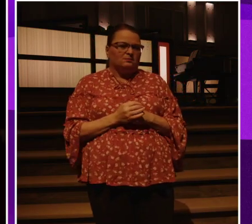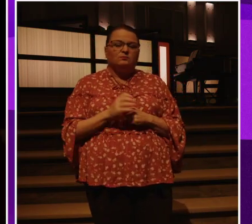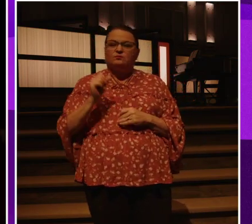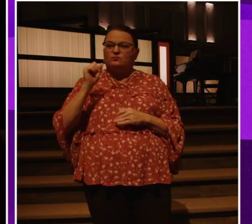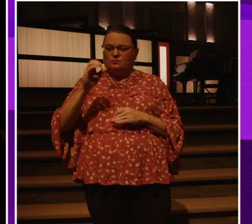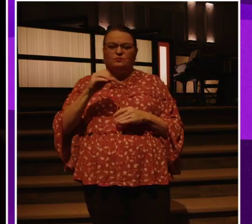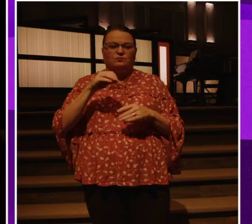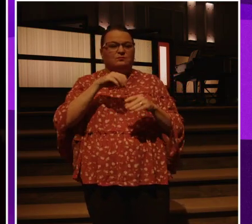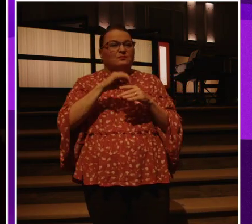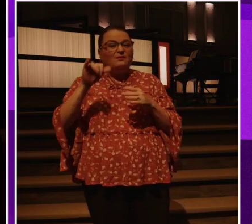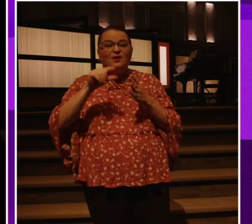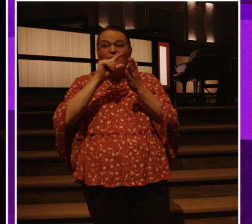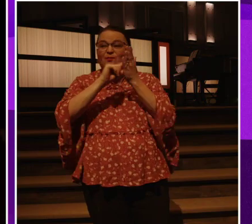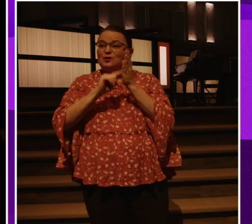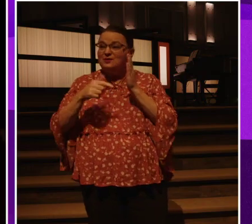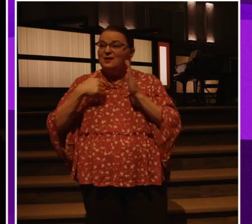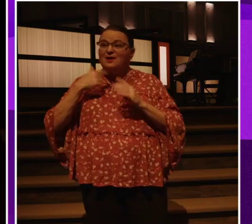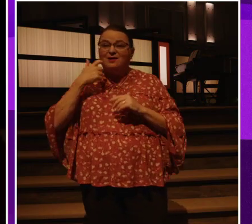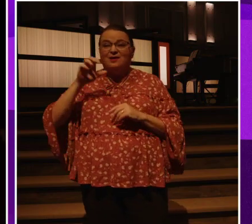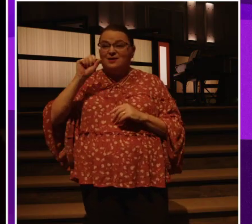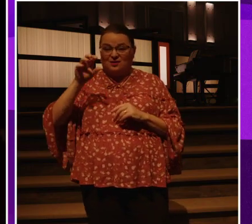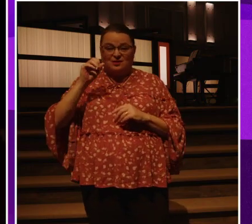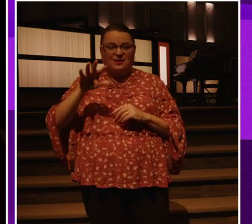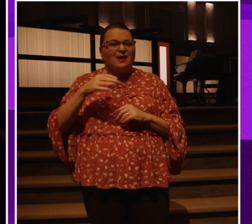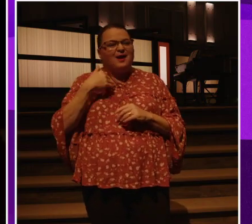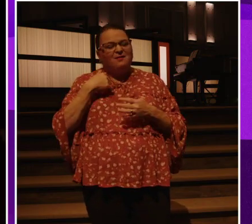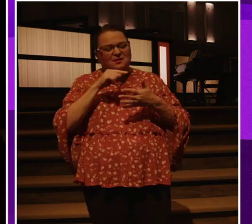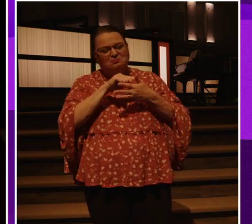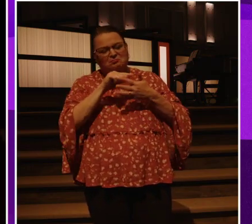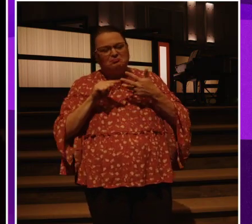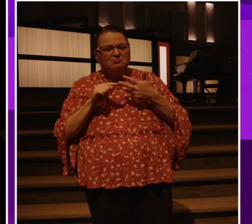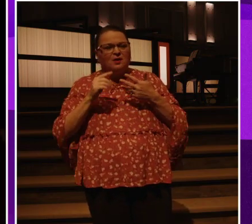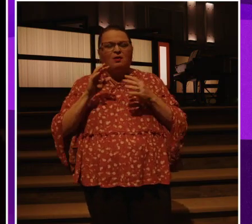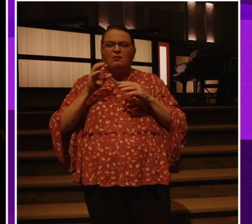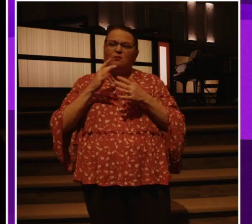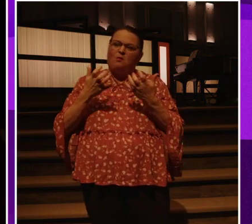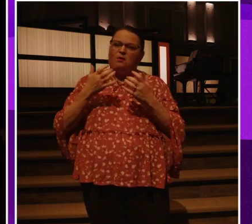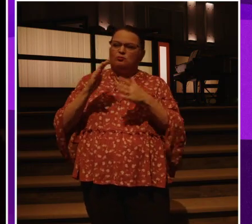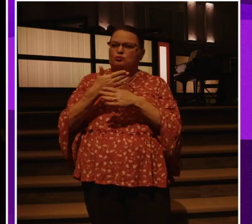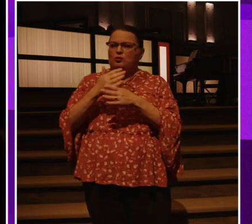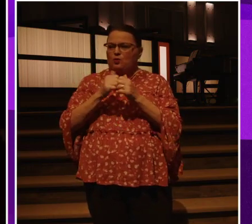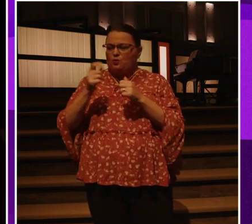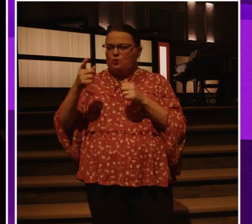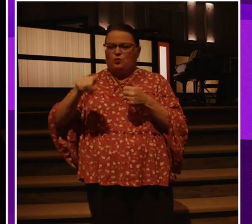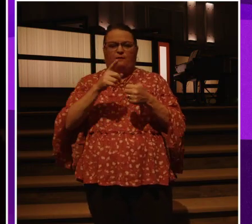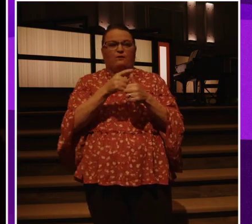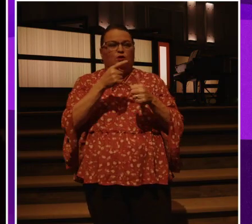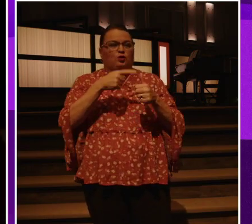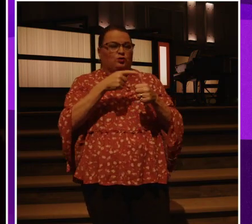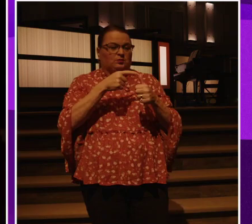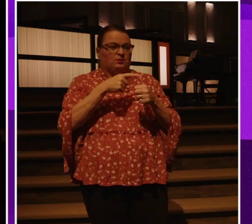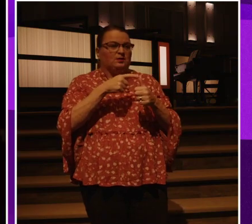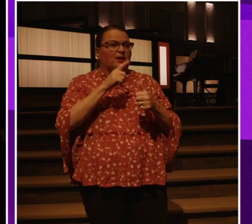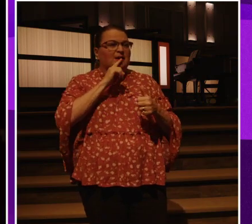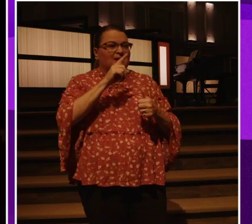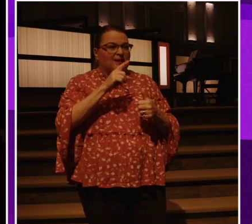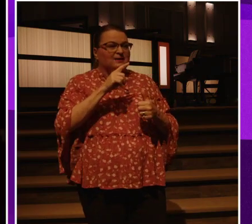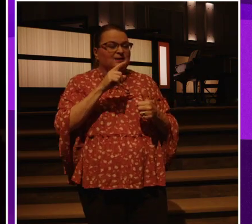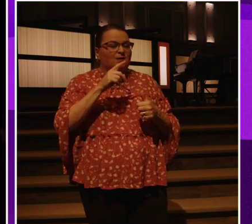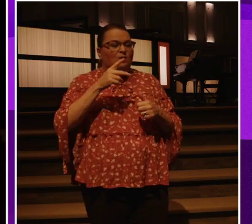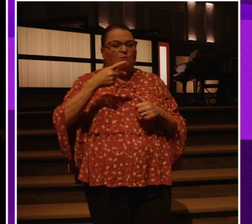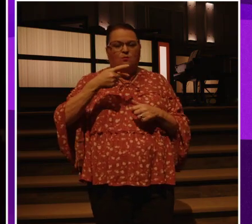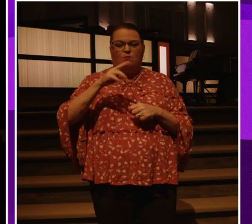in the passage that I've read in your hearing, there are a couple of thoughts that I'd like to share. The first is a